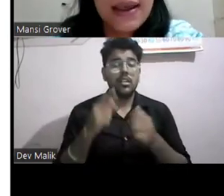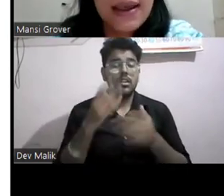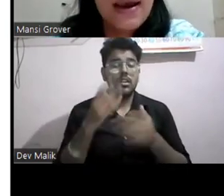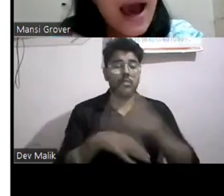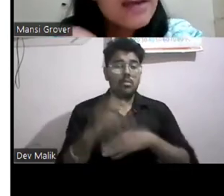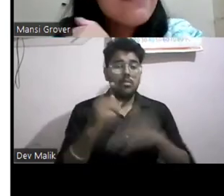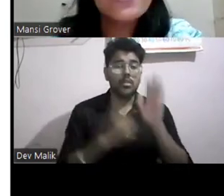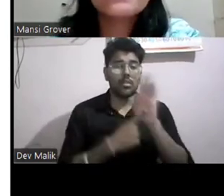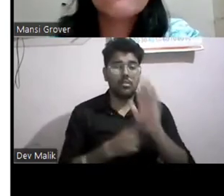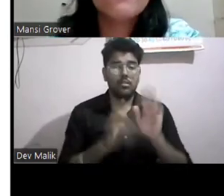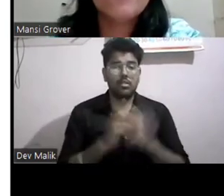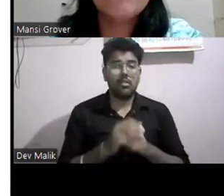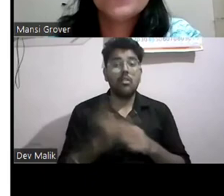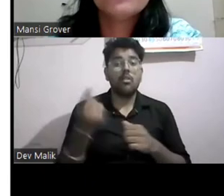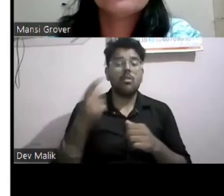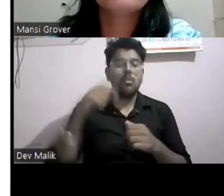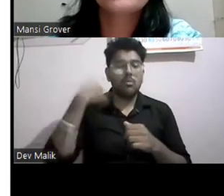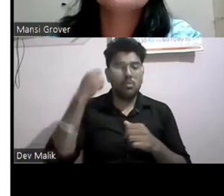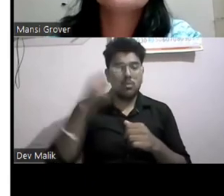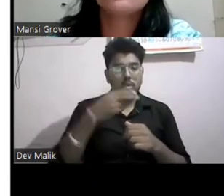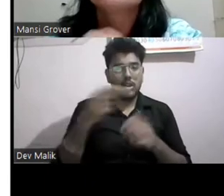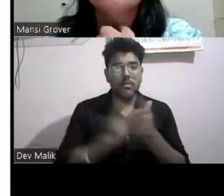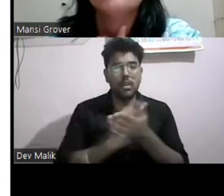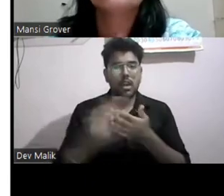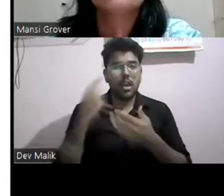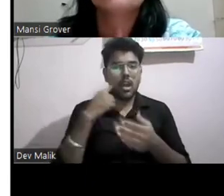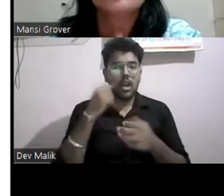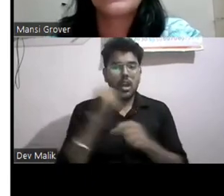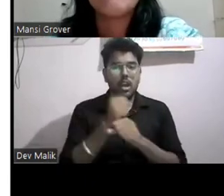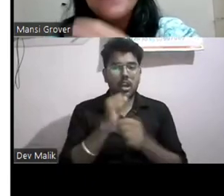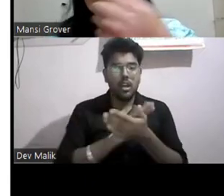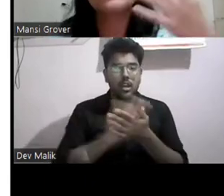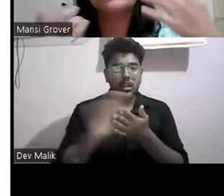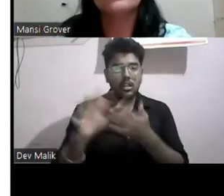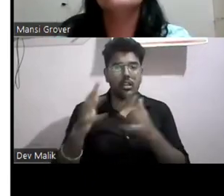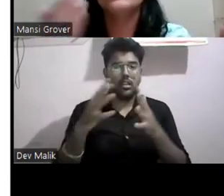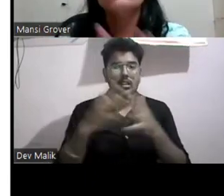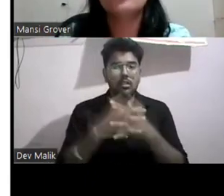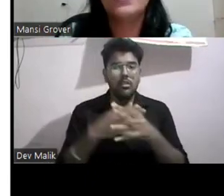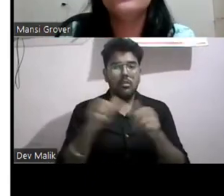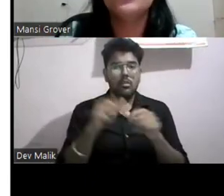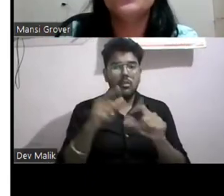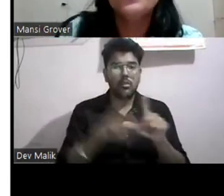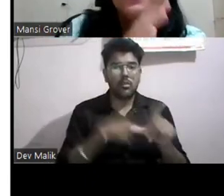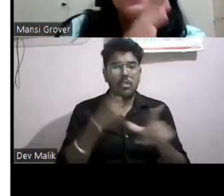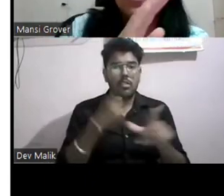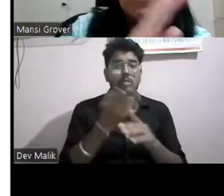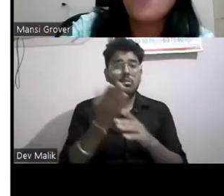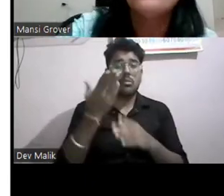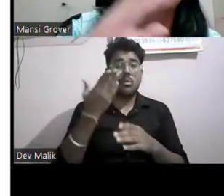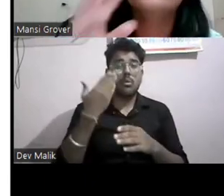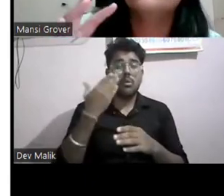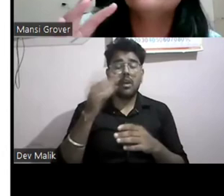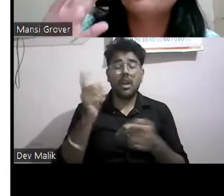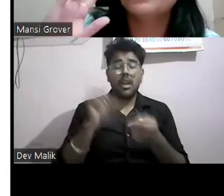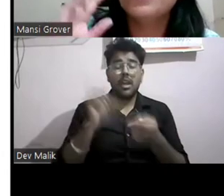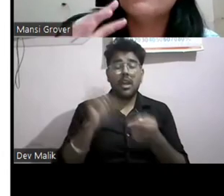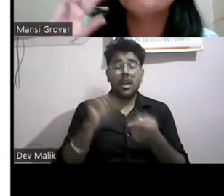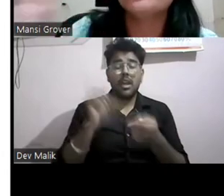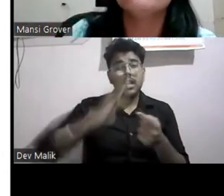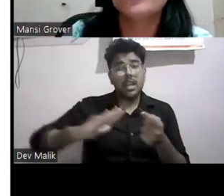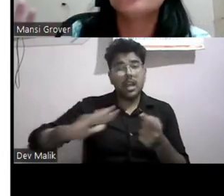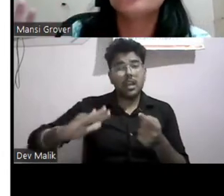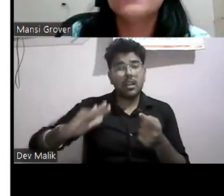lens. Highway as a film, you know, when she talks about what happened with her in childhood and how, you know,